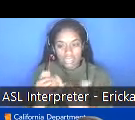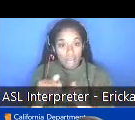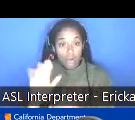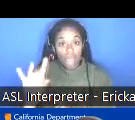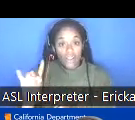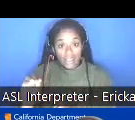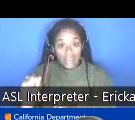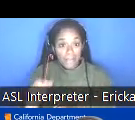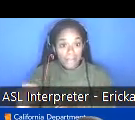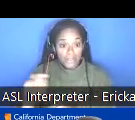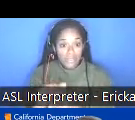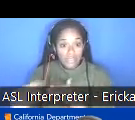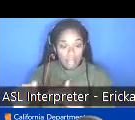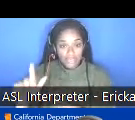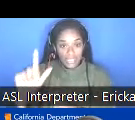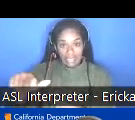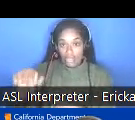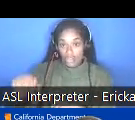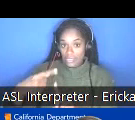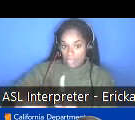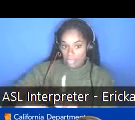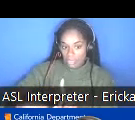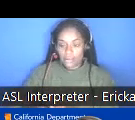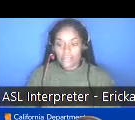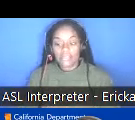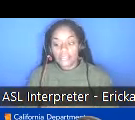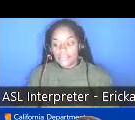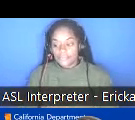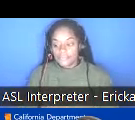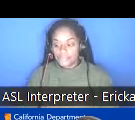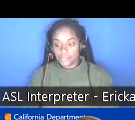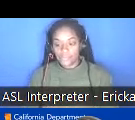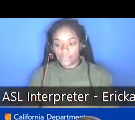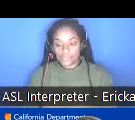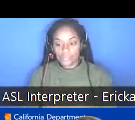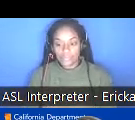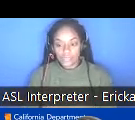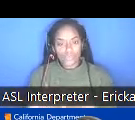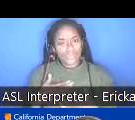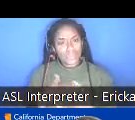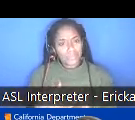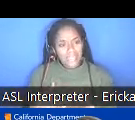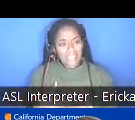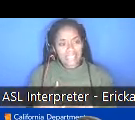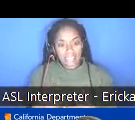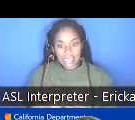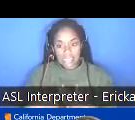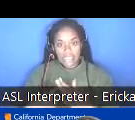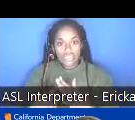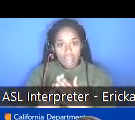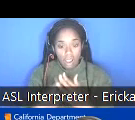million later this month. And we're also really pleased that these initiatives are really population